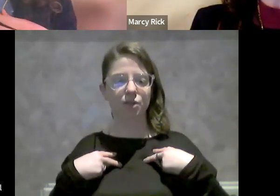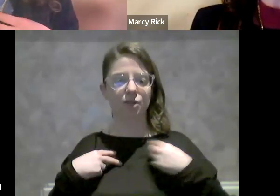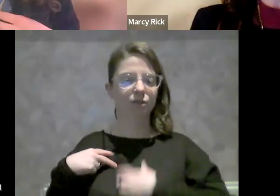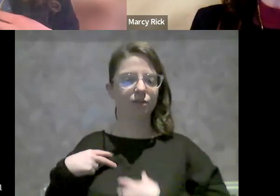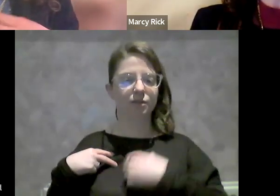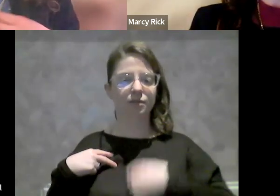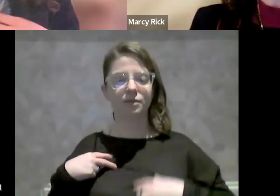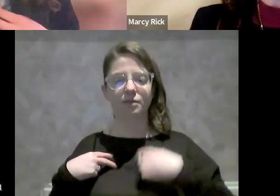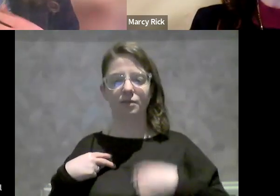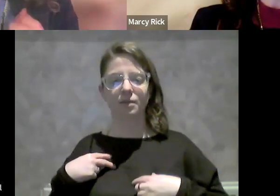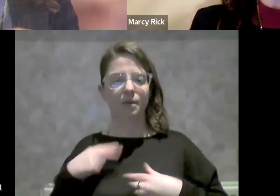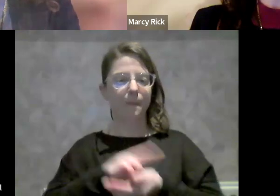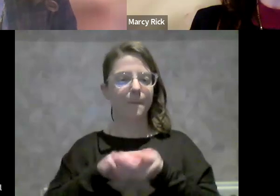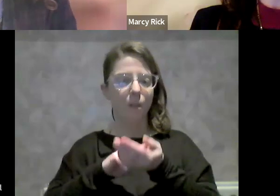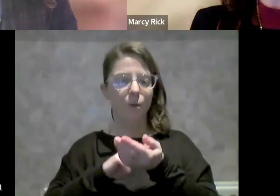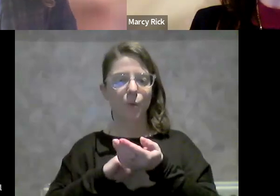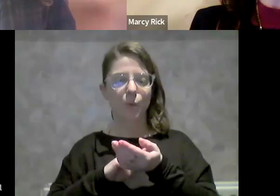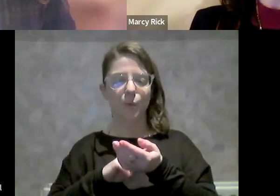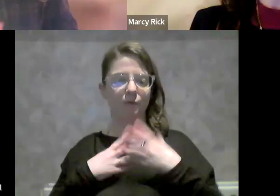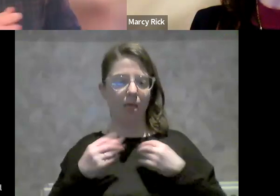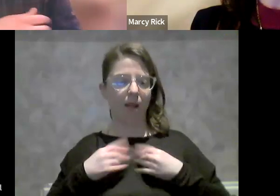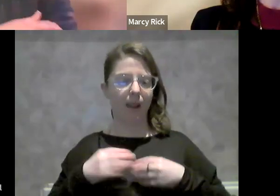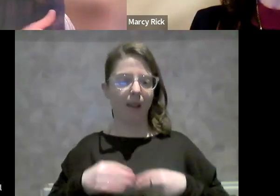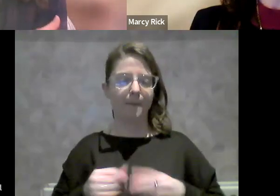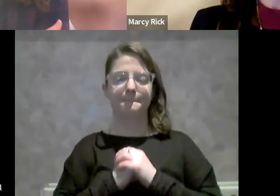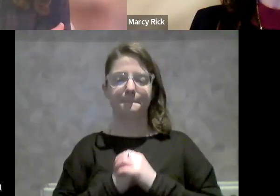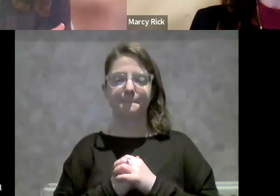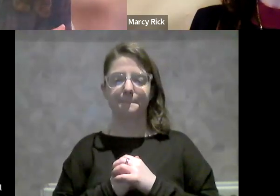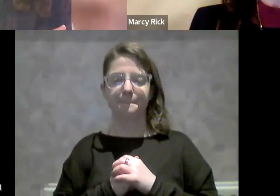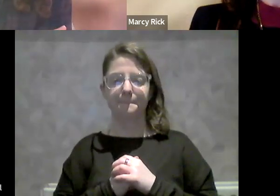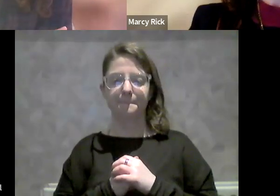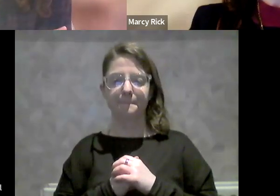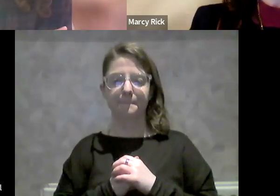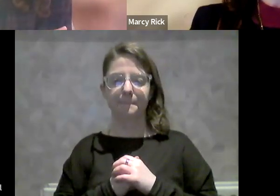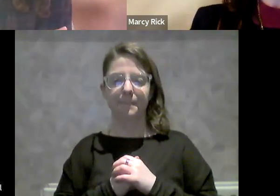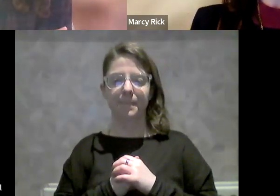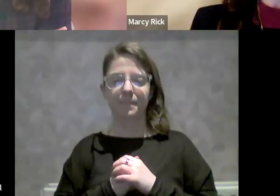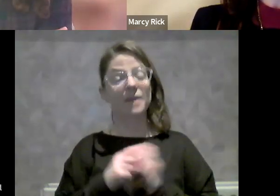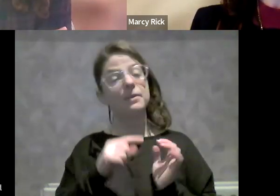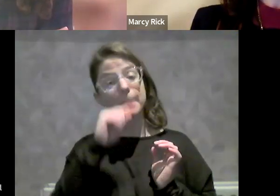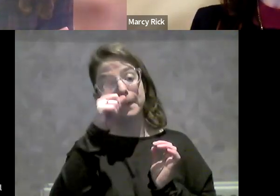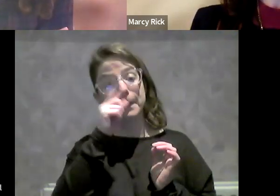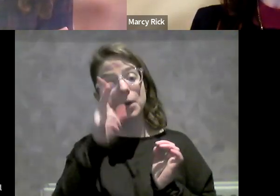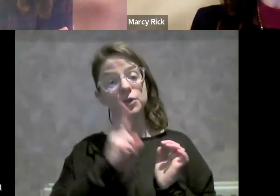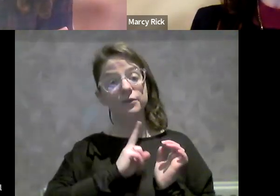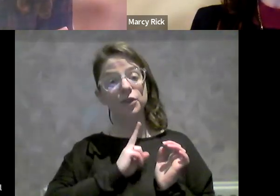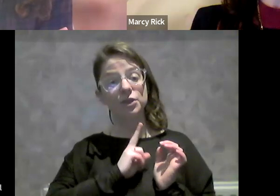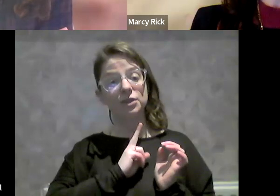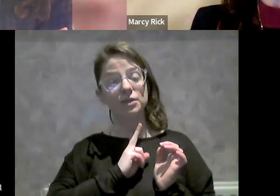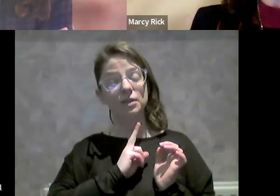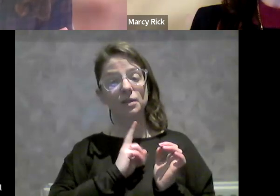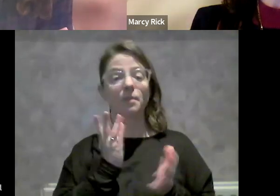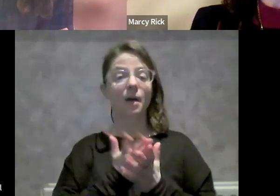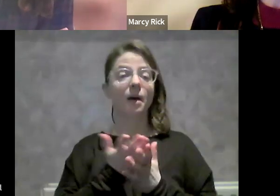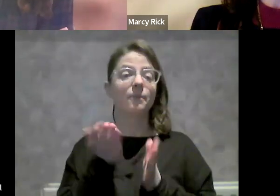of blue patterned frilly vest. And I have a very posh voice despite coming from